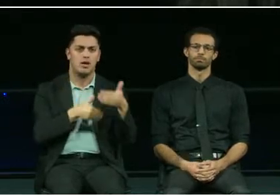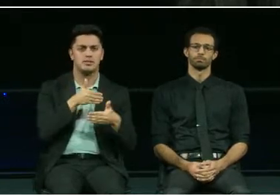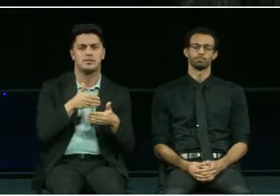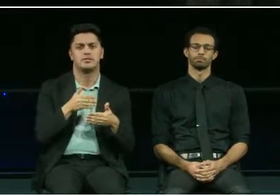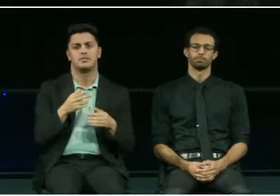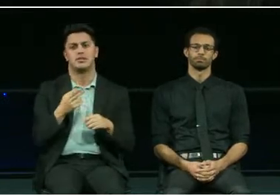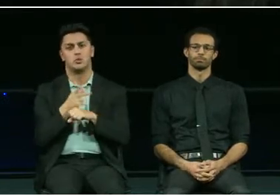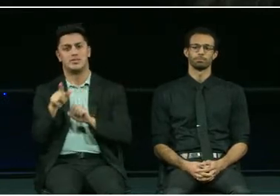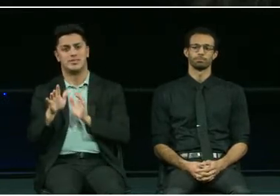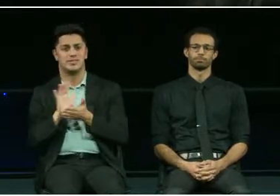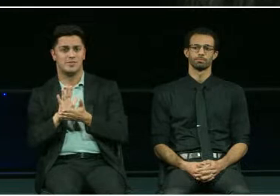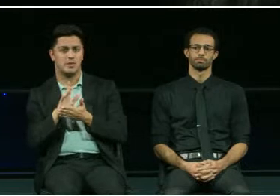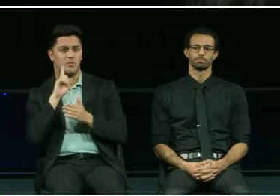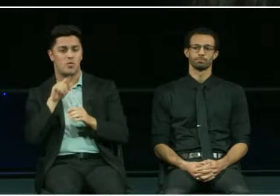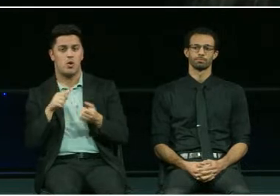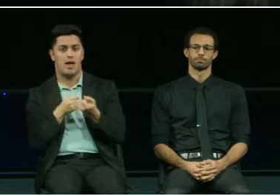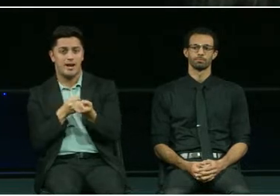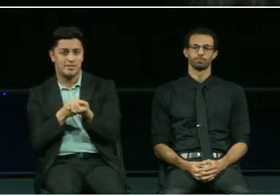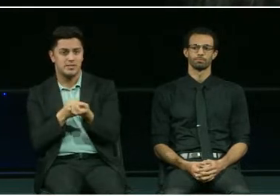of filmmaking for activism?